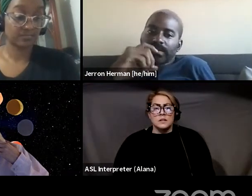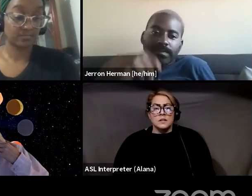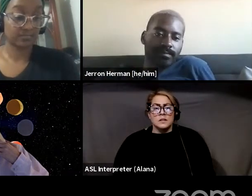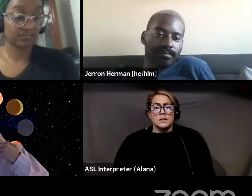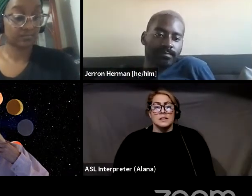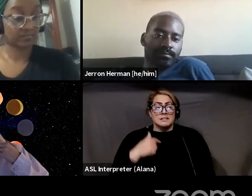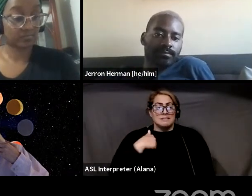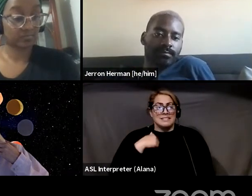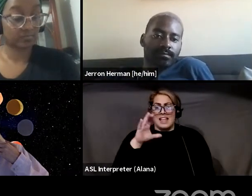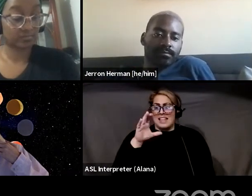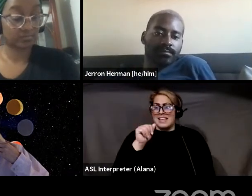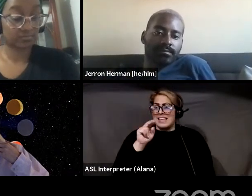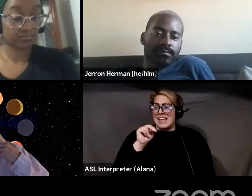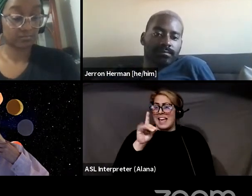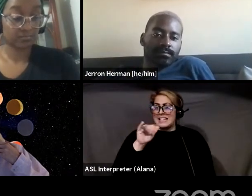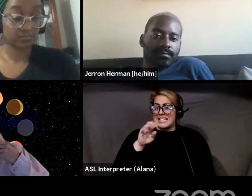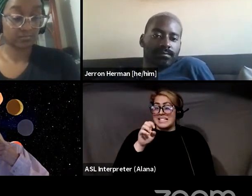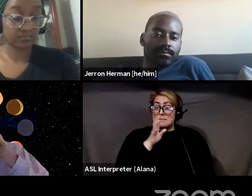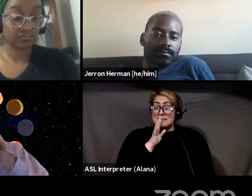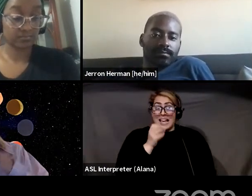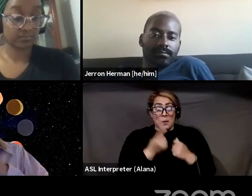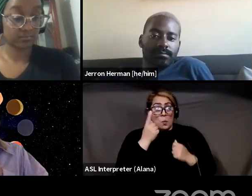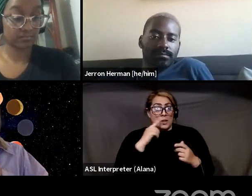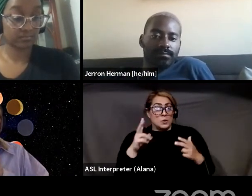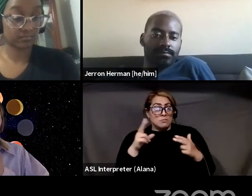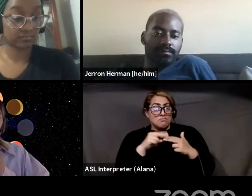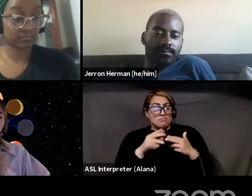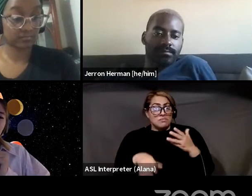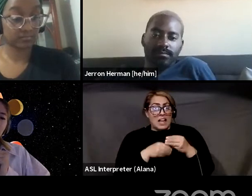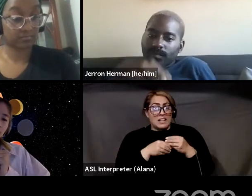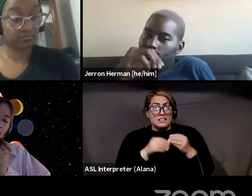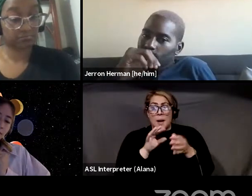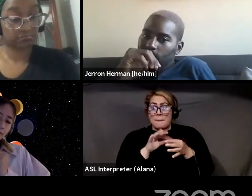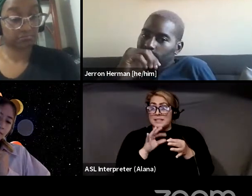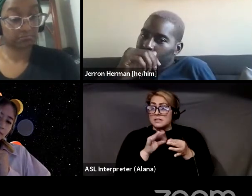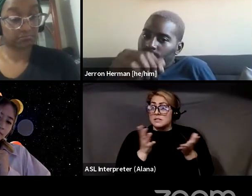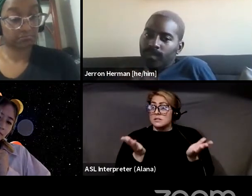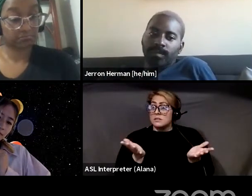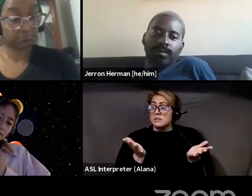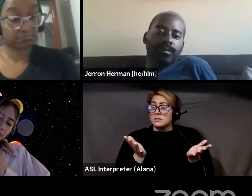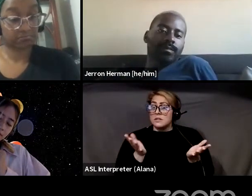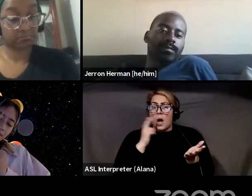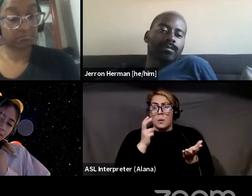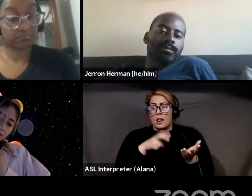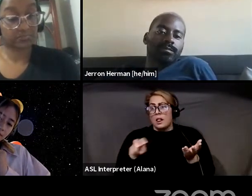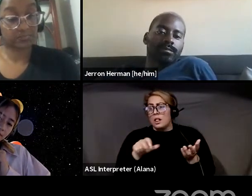Candace here. Anybody else want to take that up before I switch to another question?